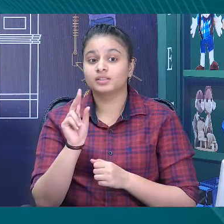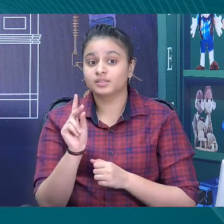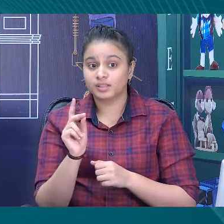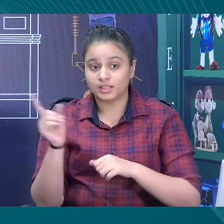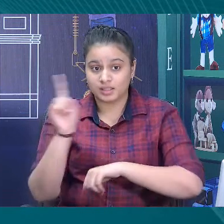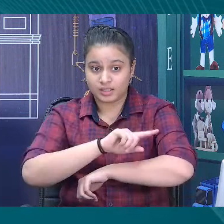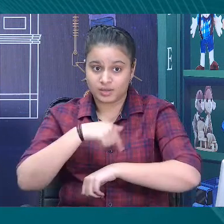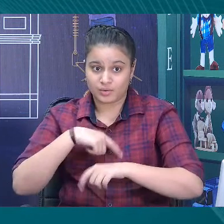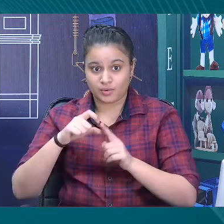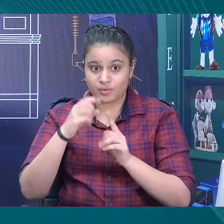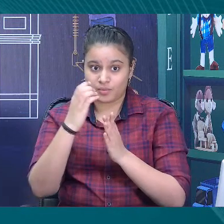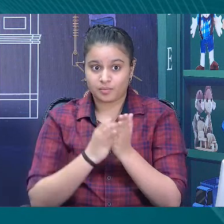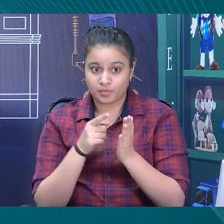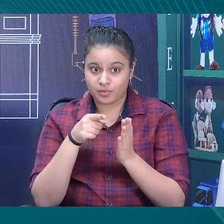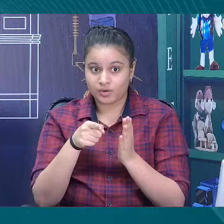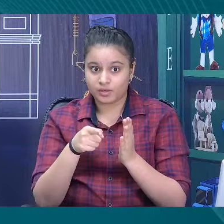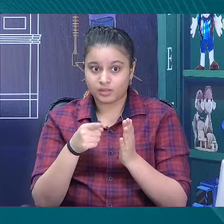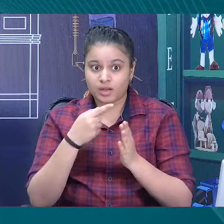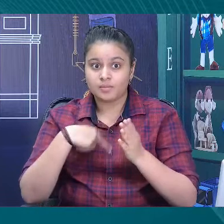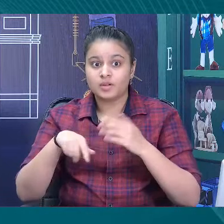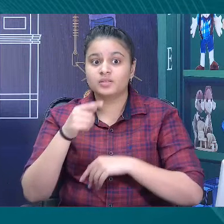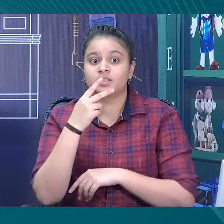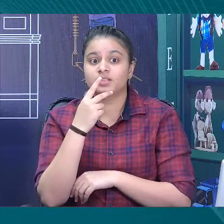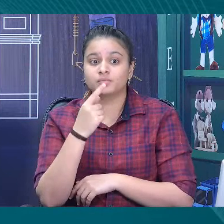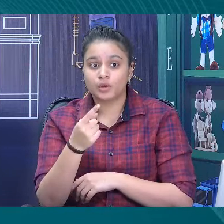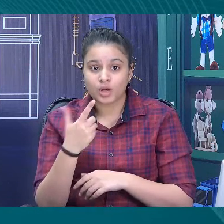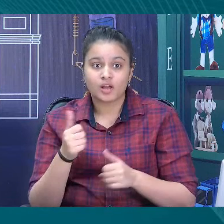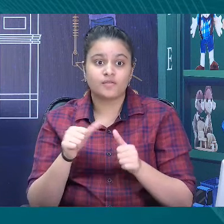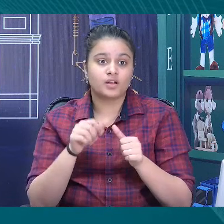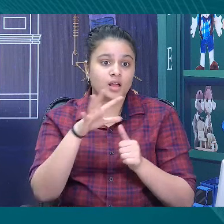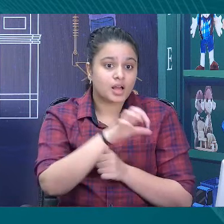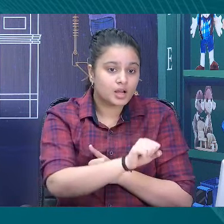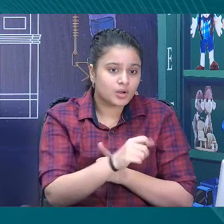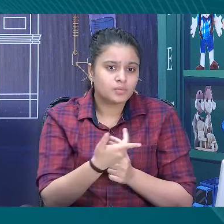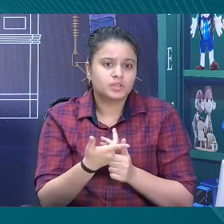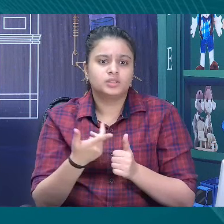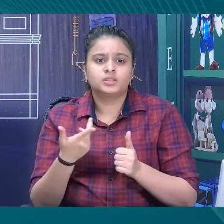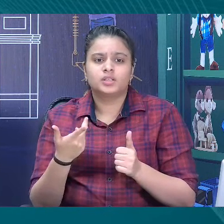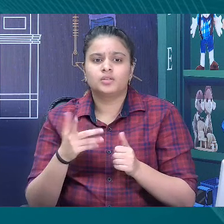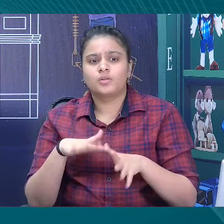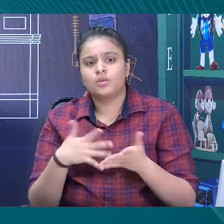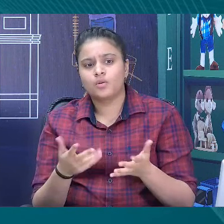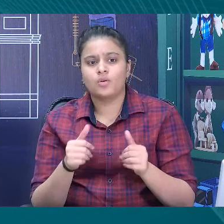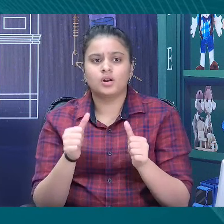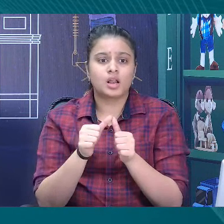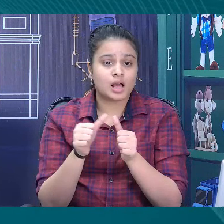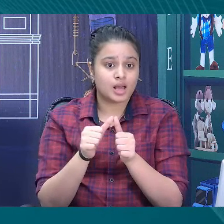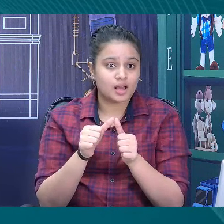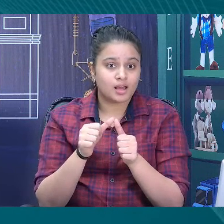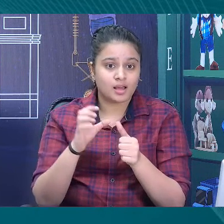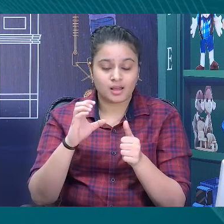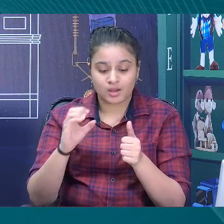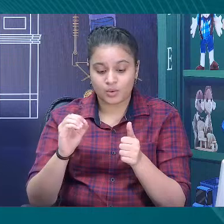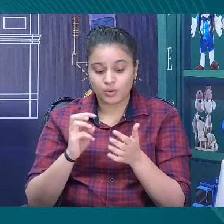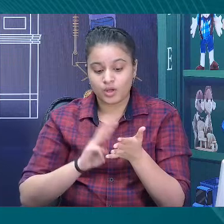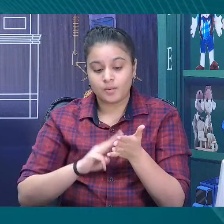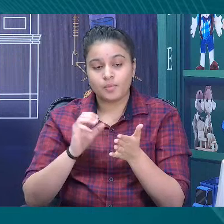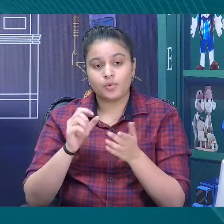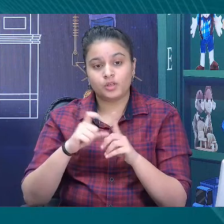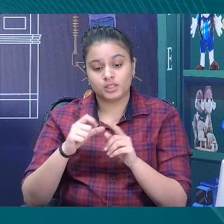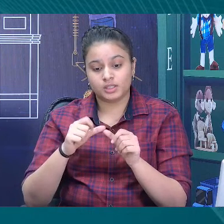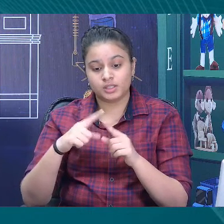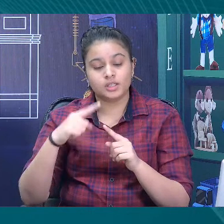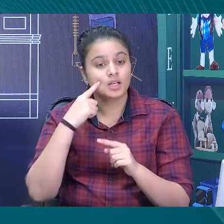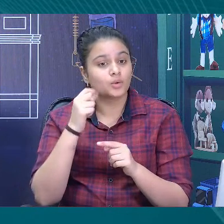our experts then had talked about reasonable accommodations in the classroom. But today I'd really like to stress upon how we have